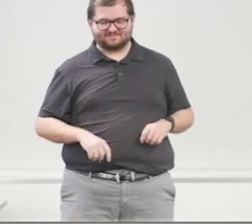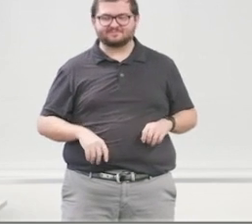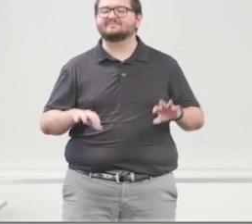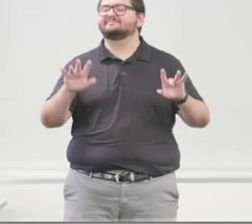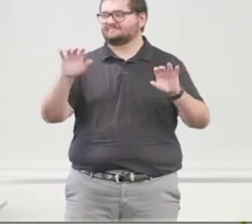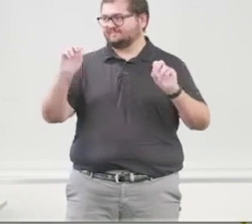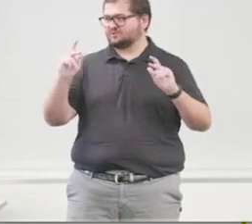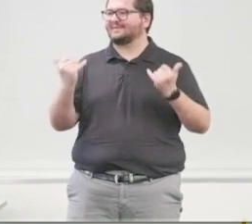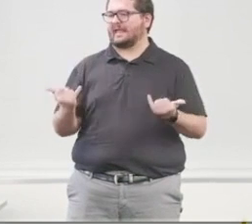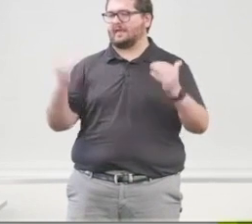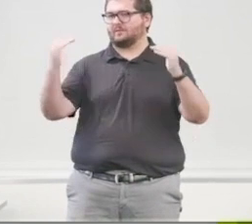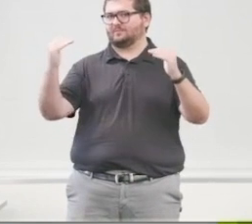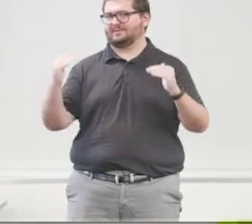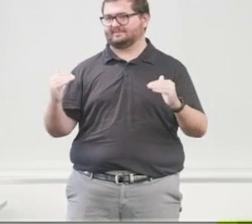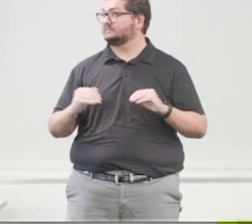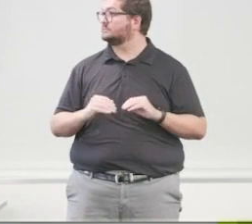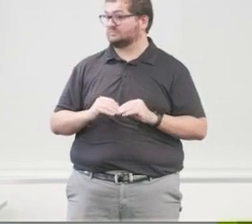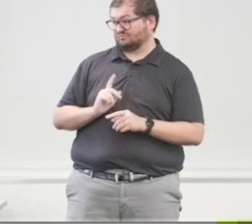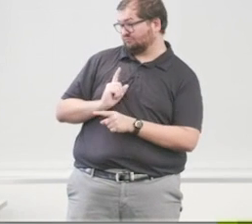next slide. All right.